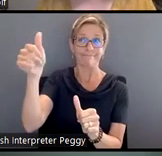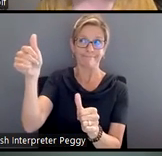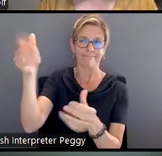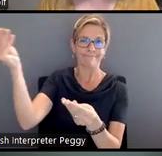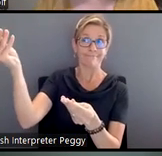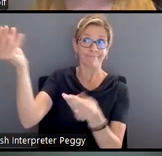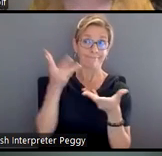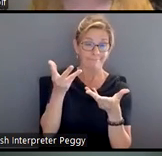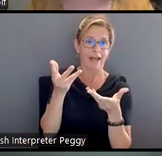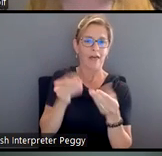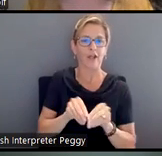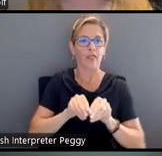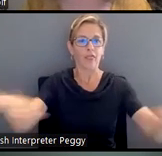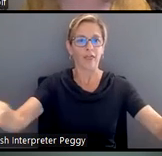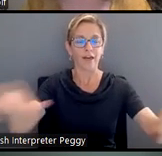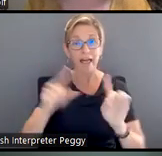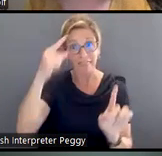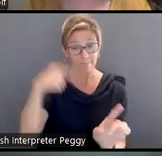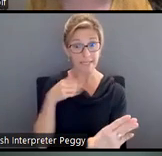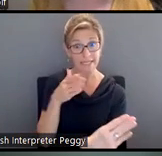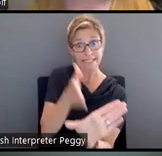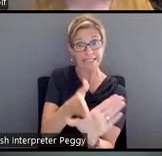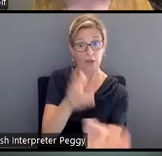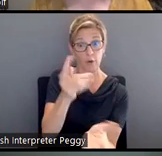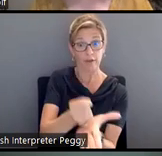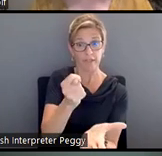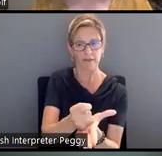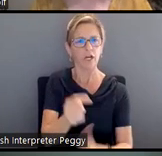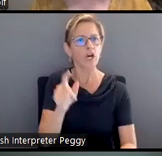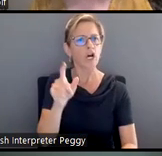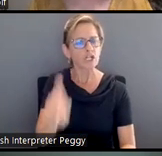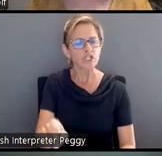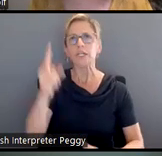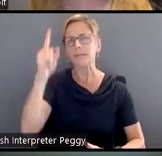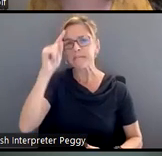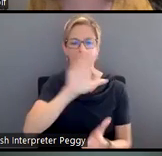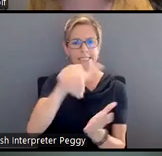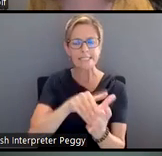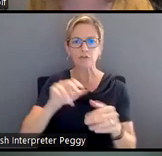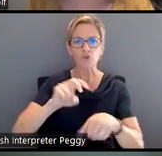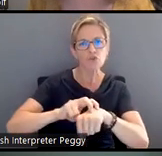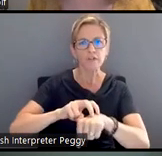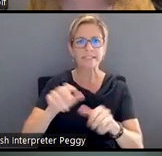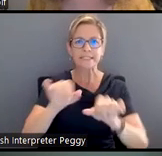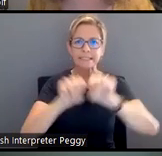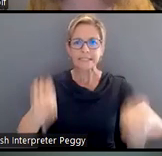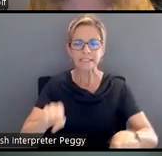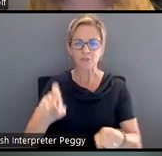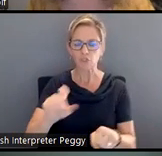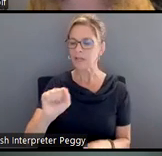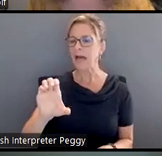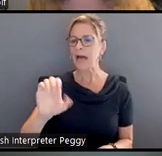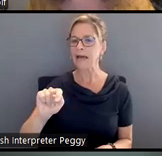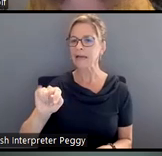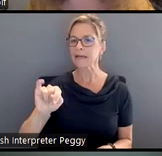psychotherapist myself, for example, if I were to talk to you about let's reduce activation of the sympathetic nervous system, that probably